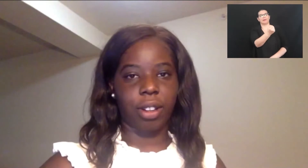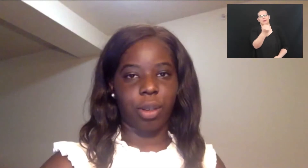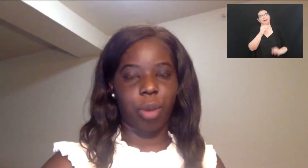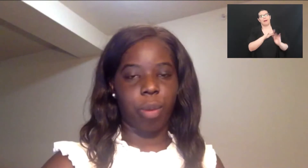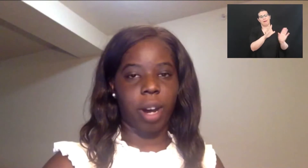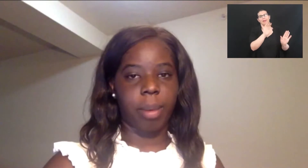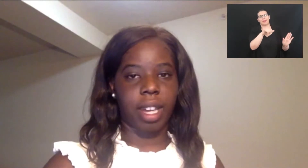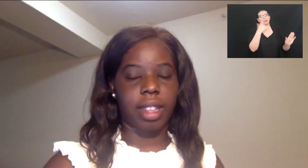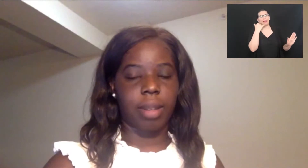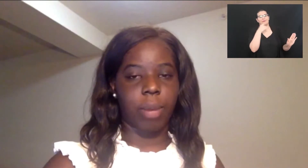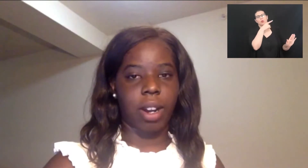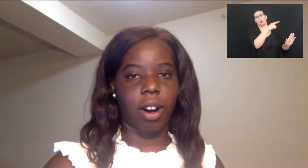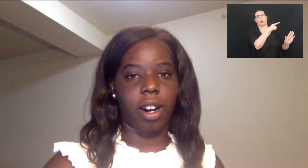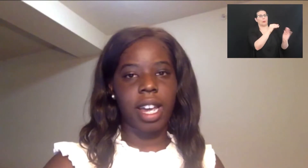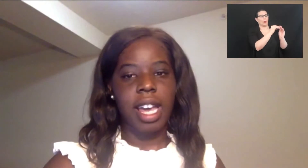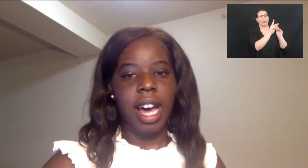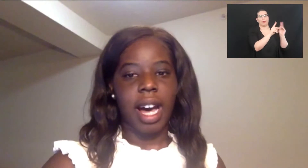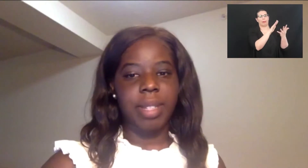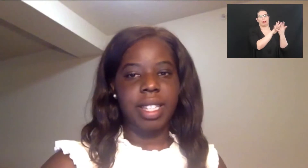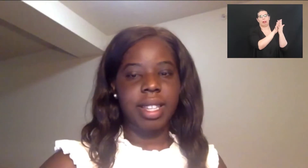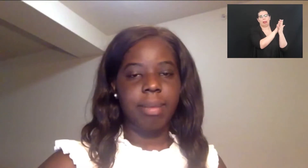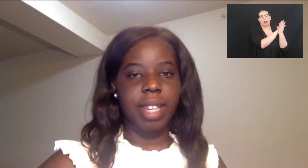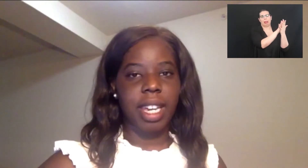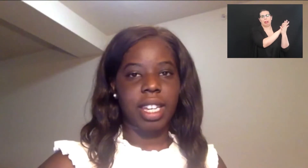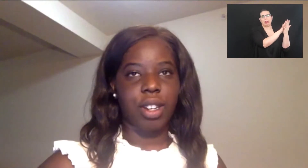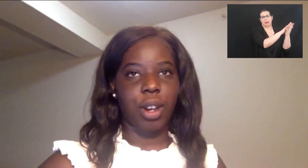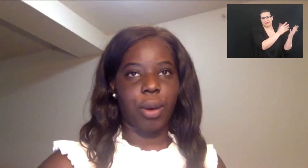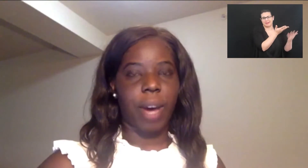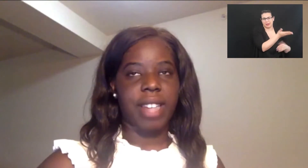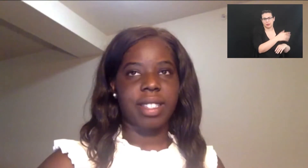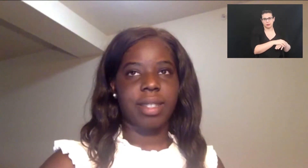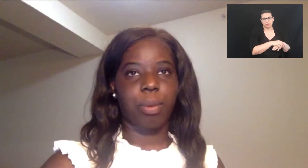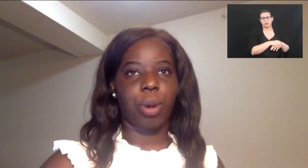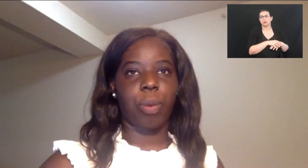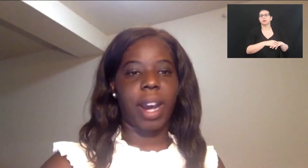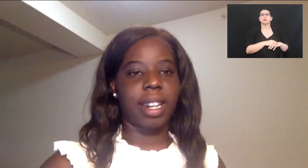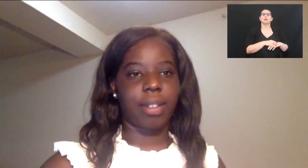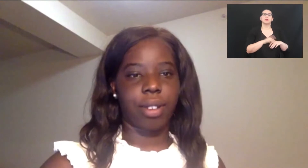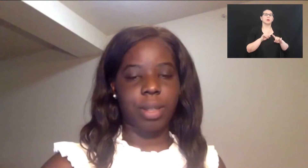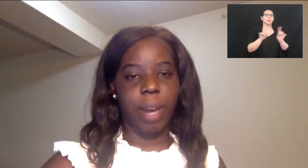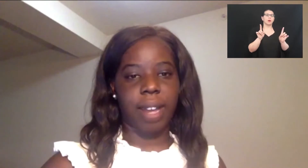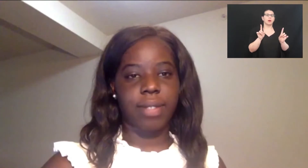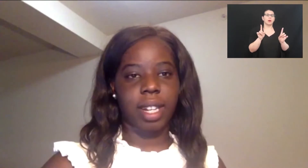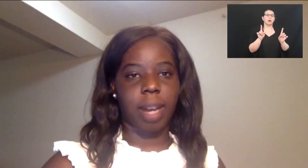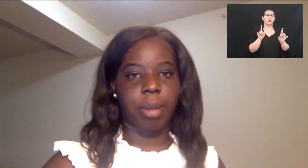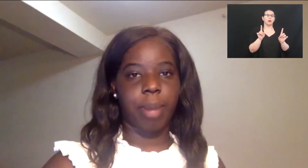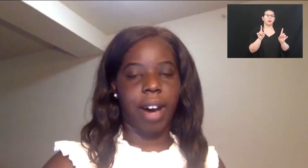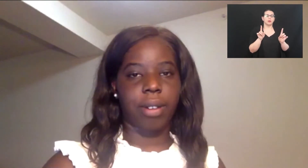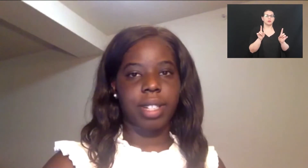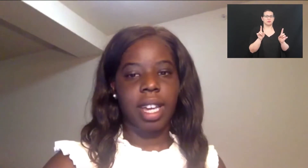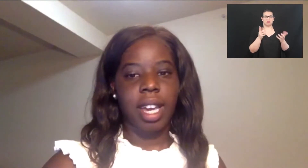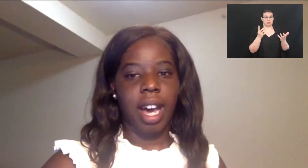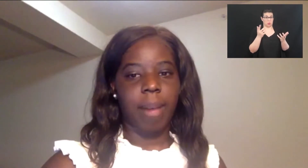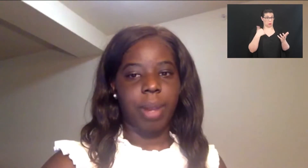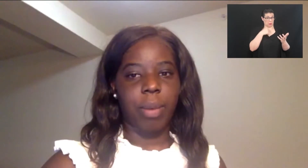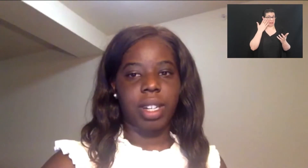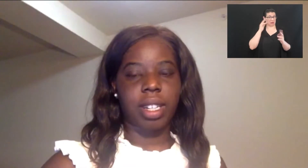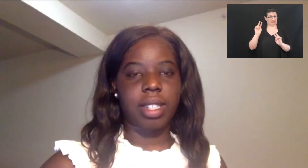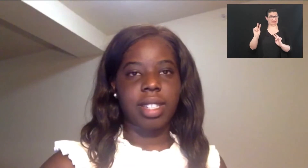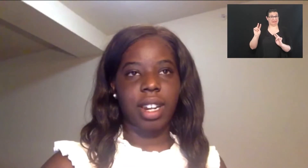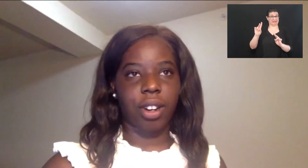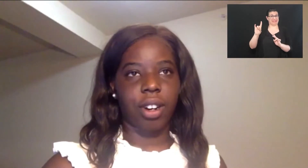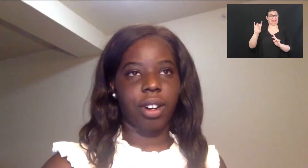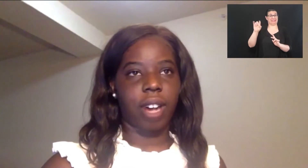they're a little more populated than we are. Is this something, you know, as we're waiting for this wave to come about, that